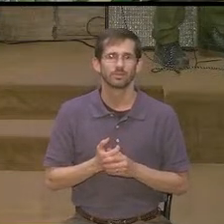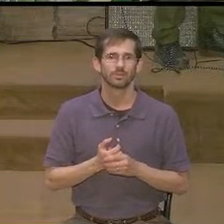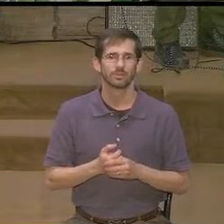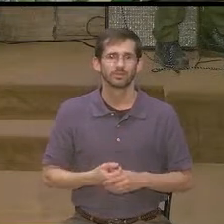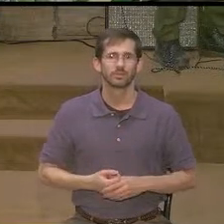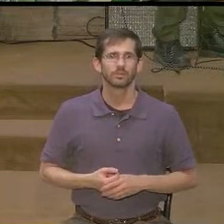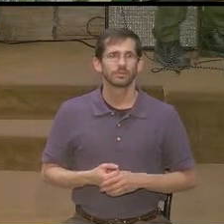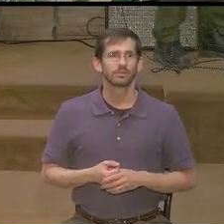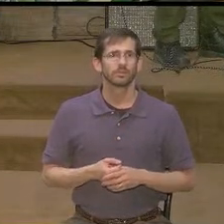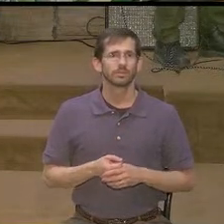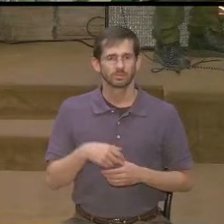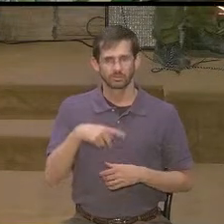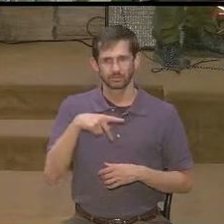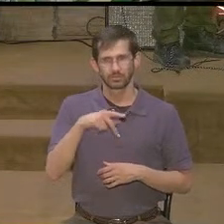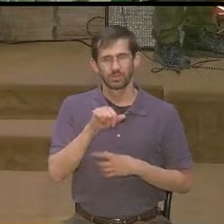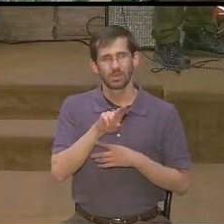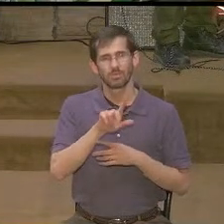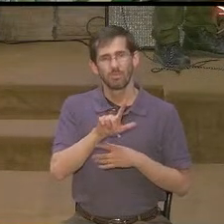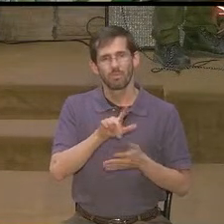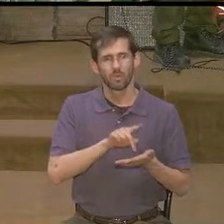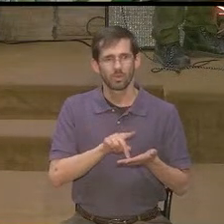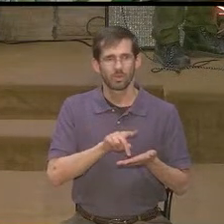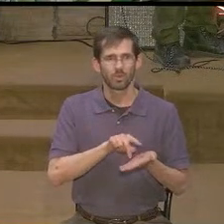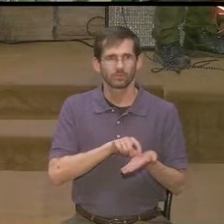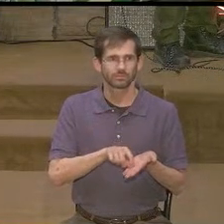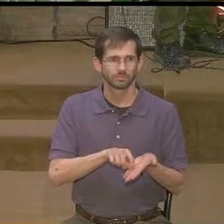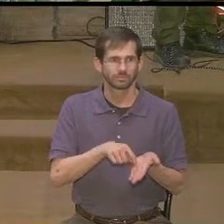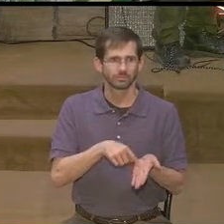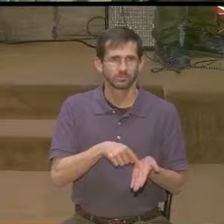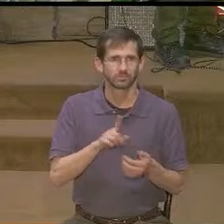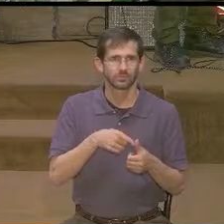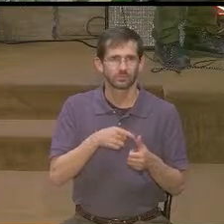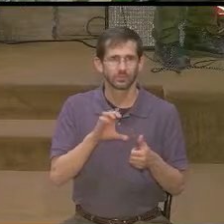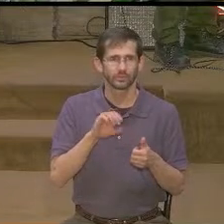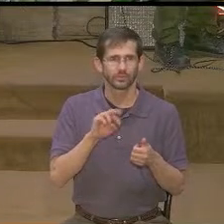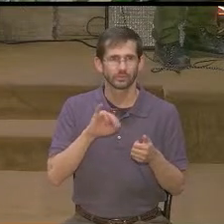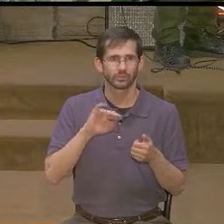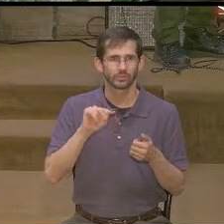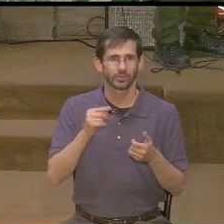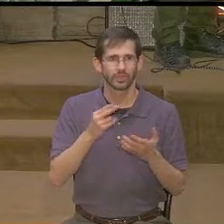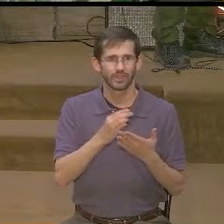And then Paul tells us in 1 Corinthians 11,